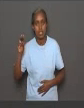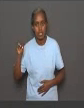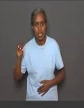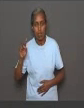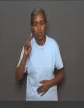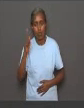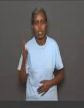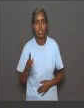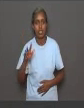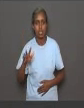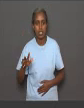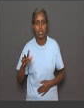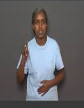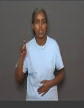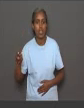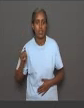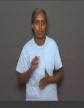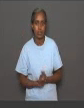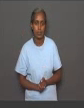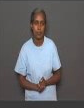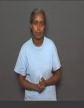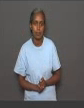of 1/3 x.